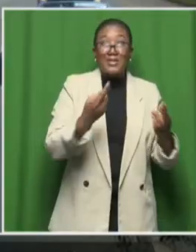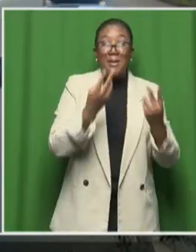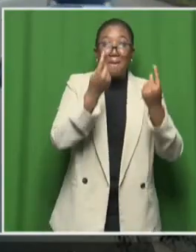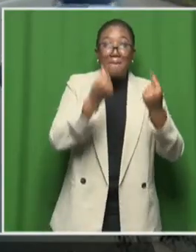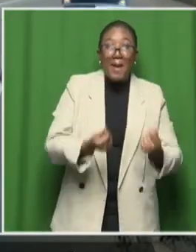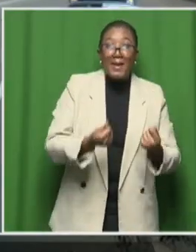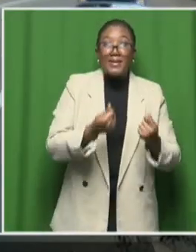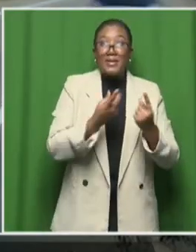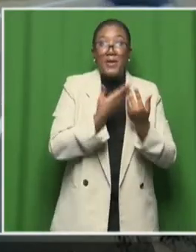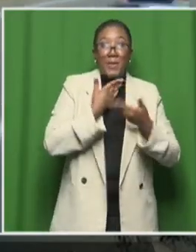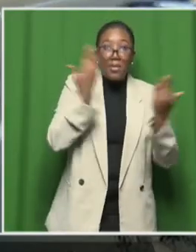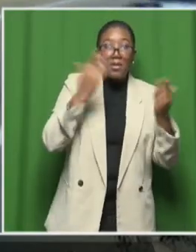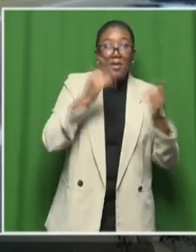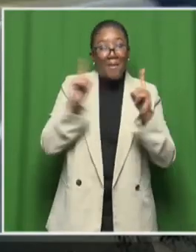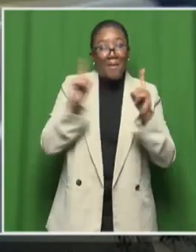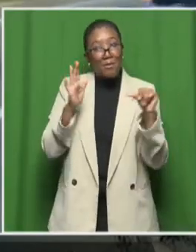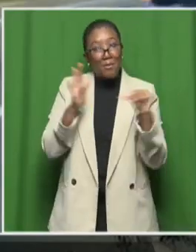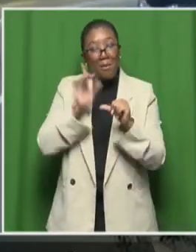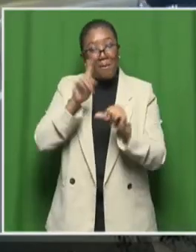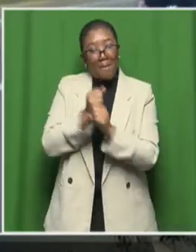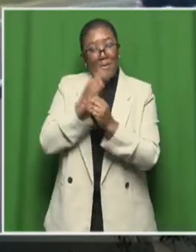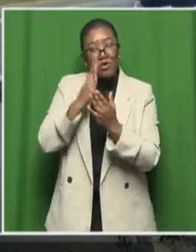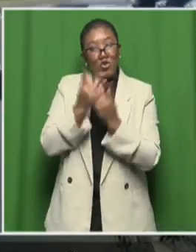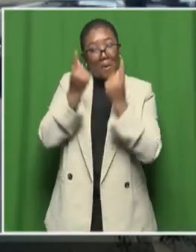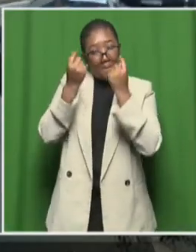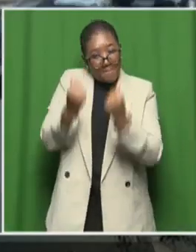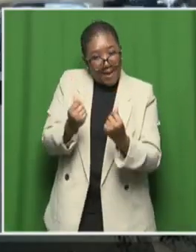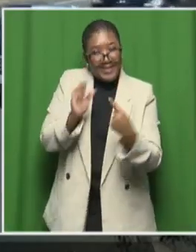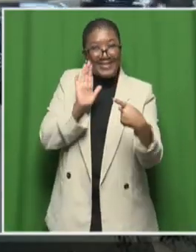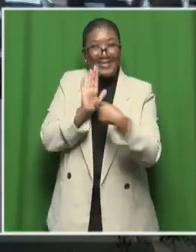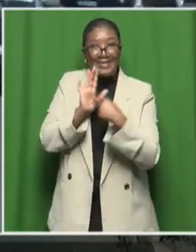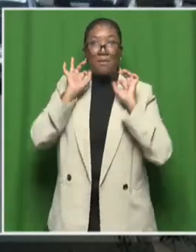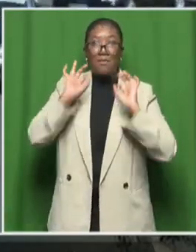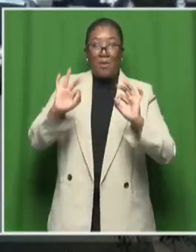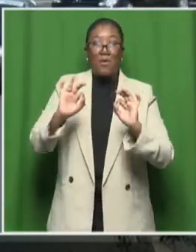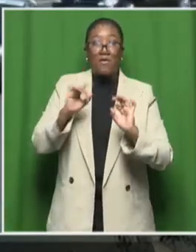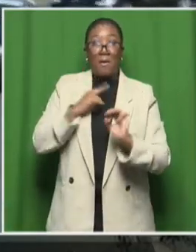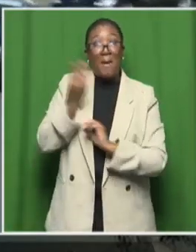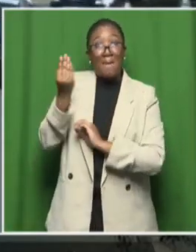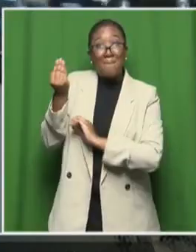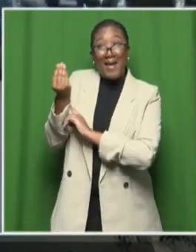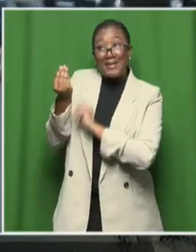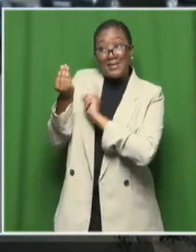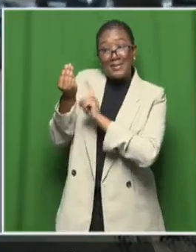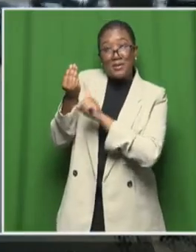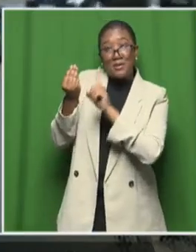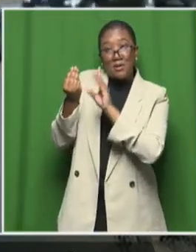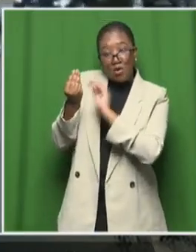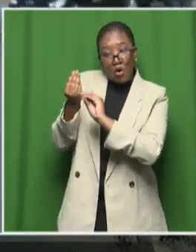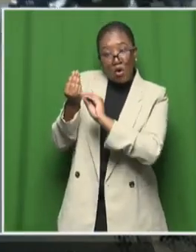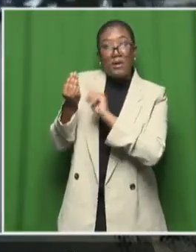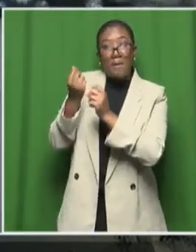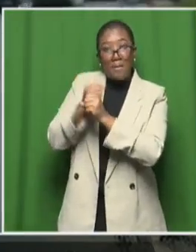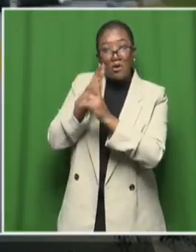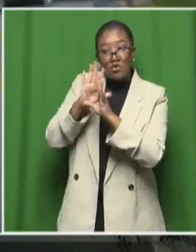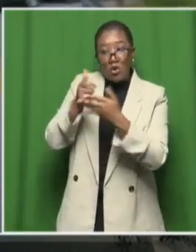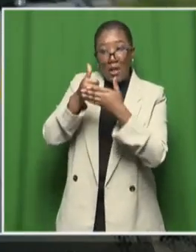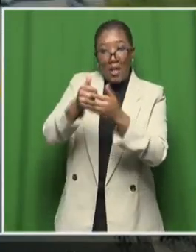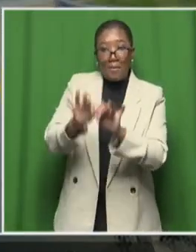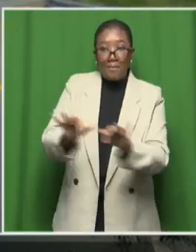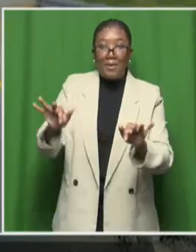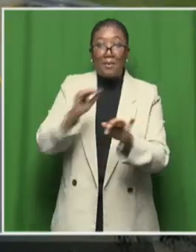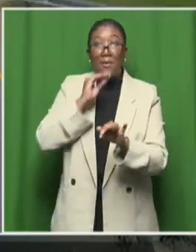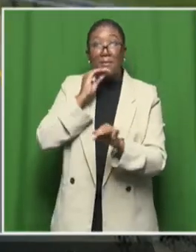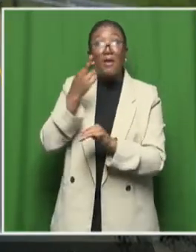therefore, the fiscus must be sound, it must have money, you have to have that monetary policy. Therefore, Reserve Bank must work